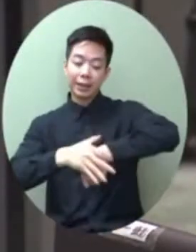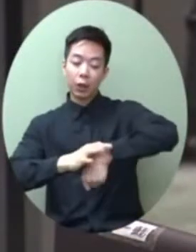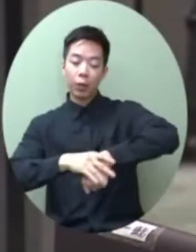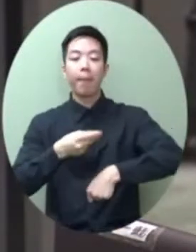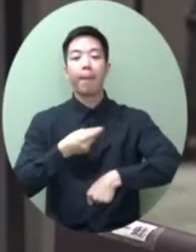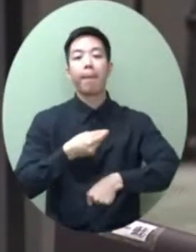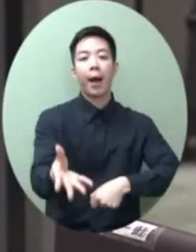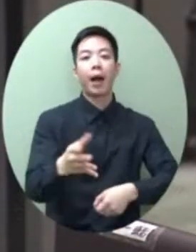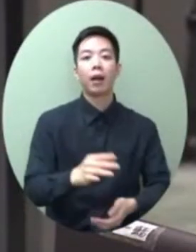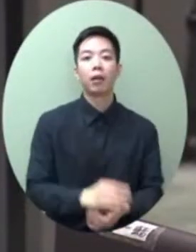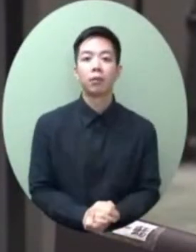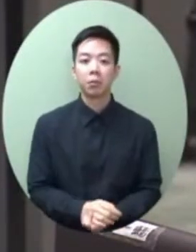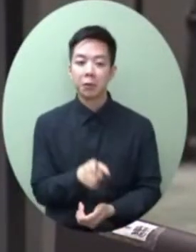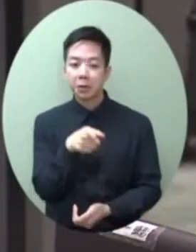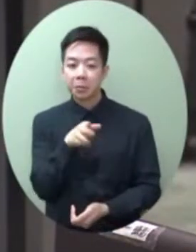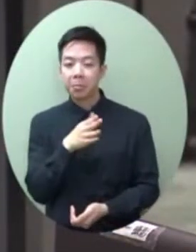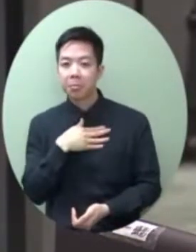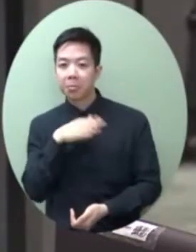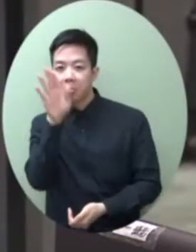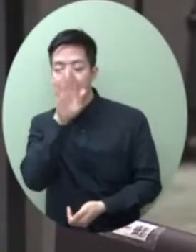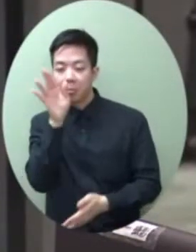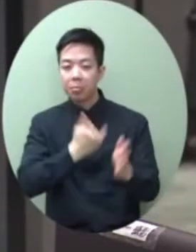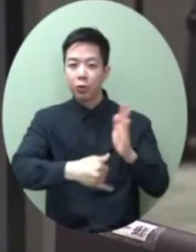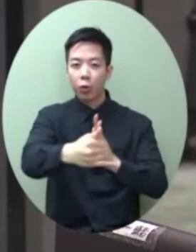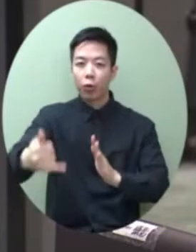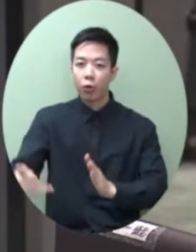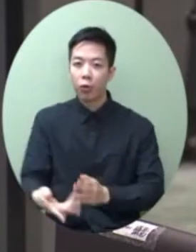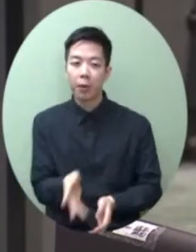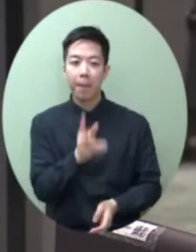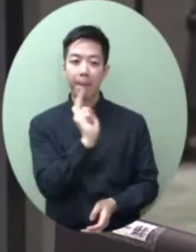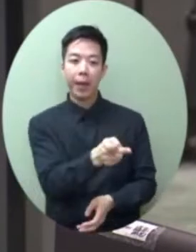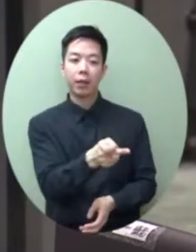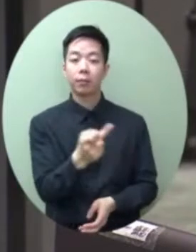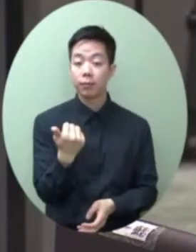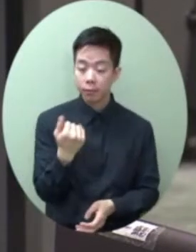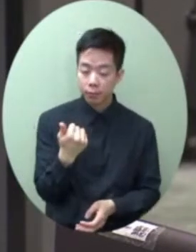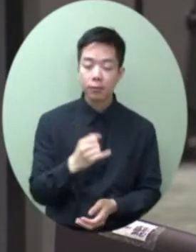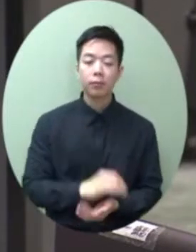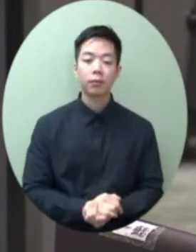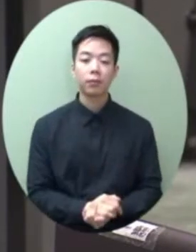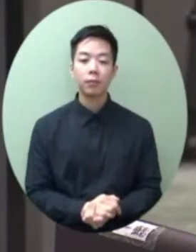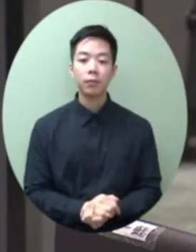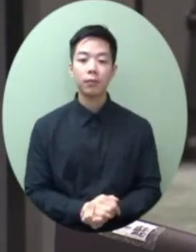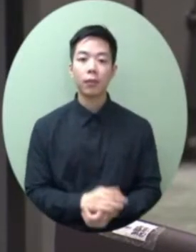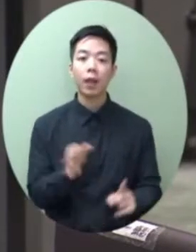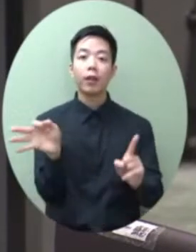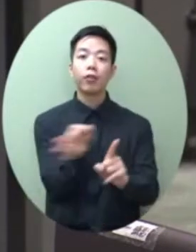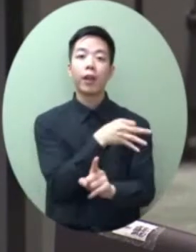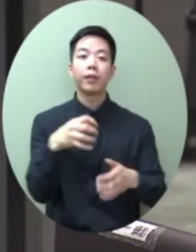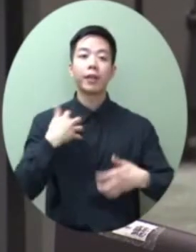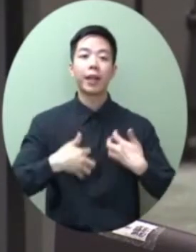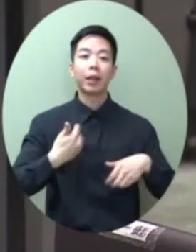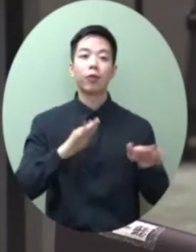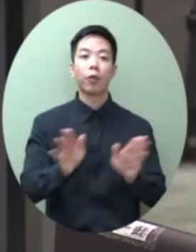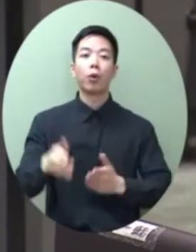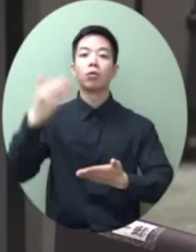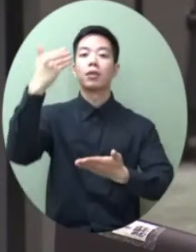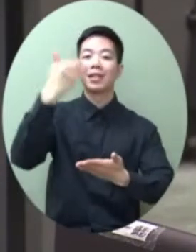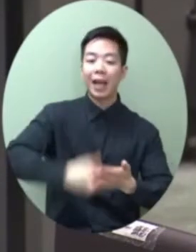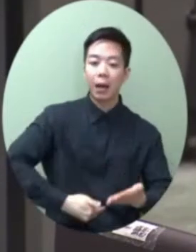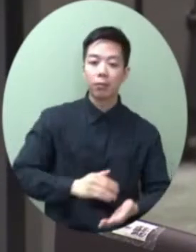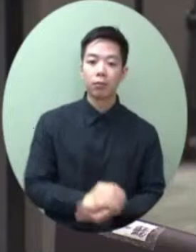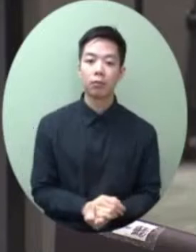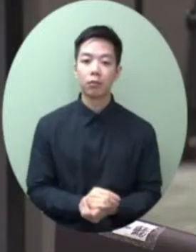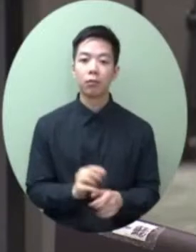out electronic bracelet to ensure that the cases will not go out? You mentioned that you will reduce